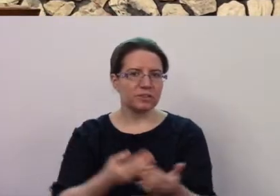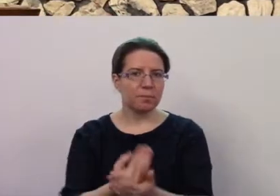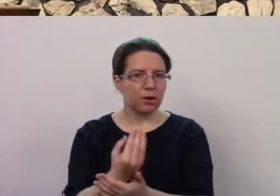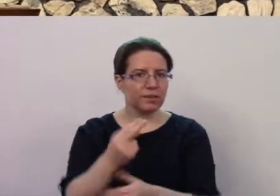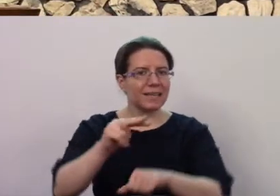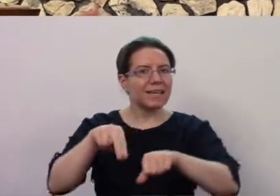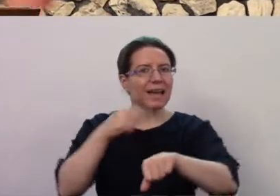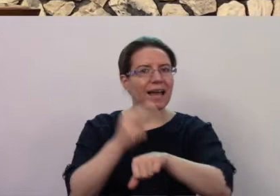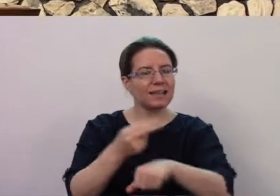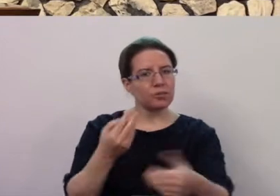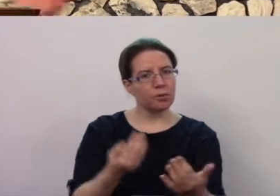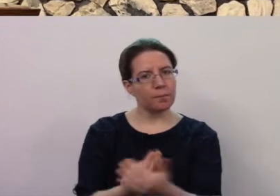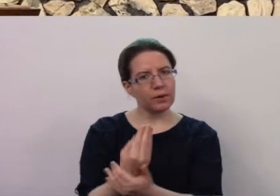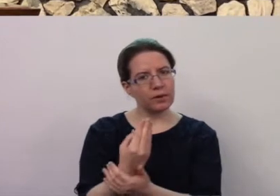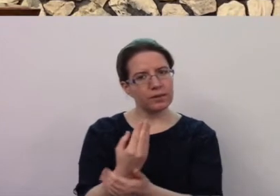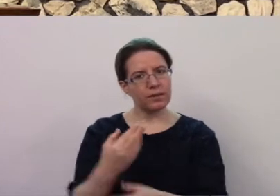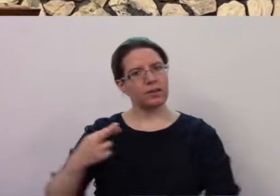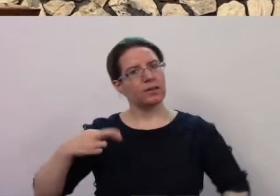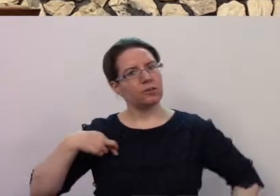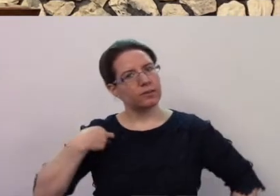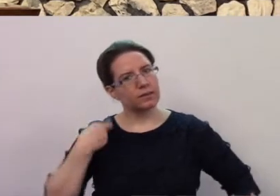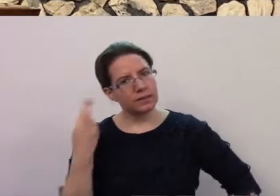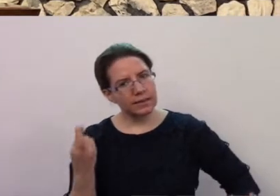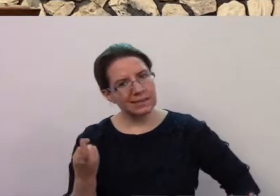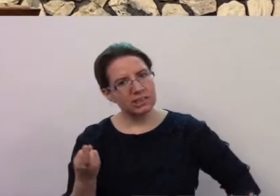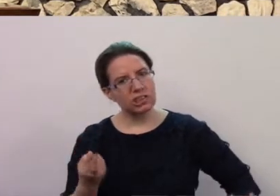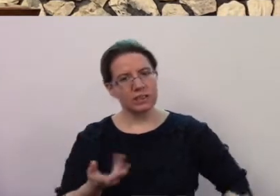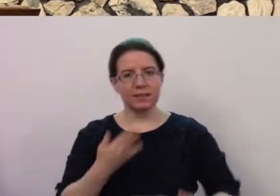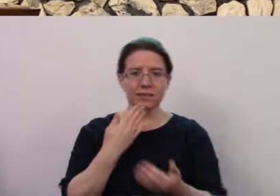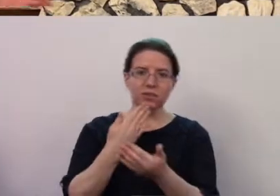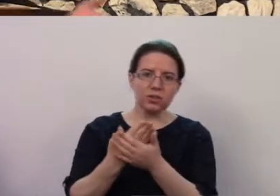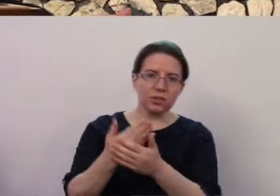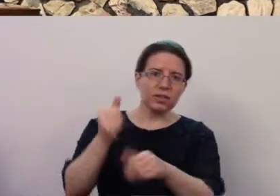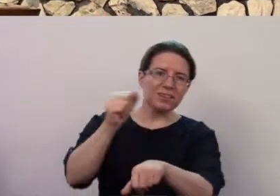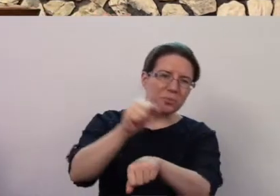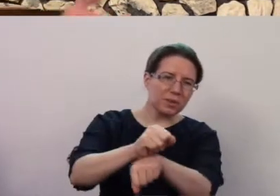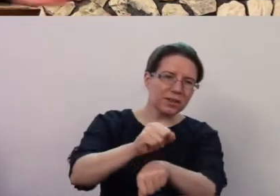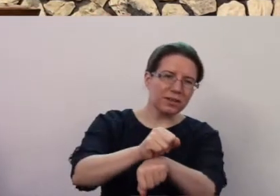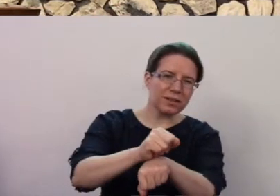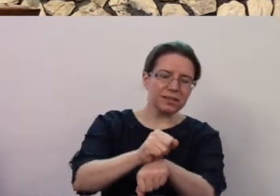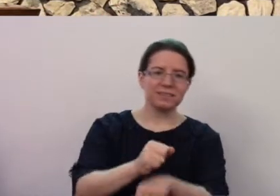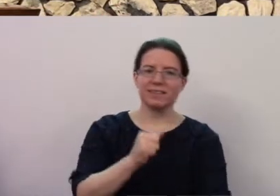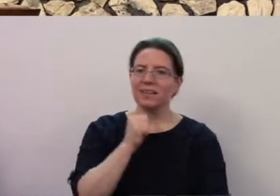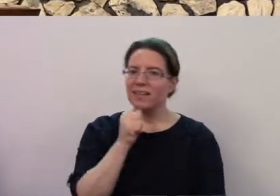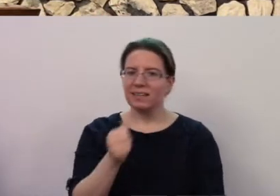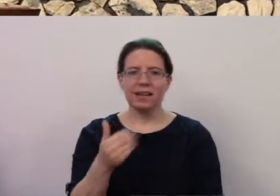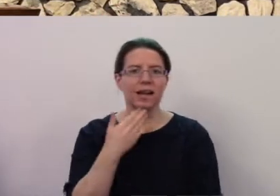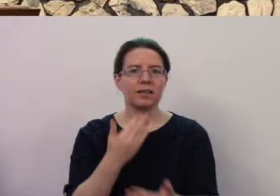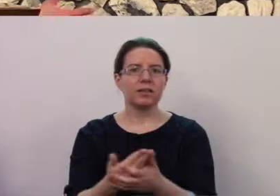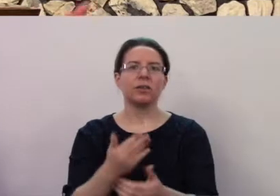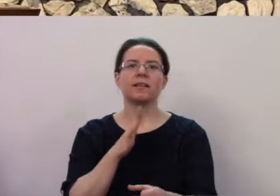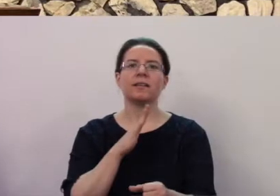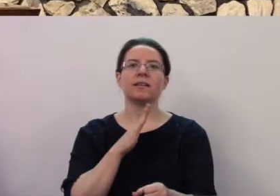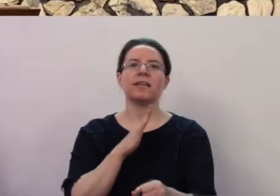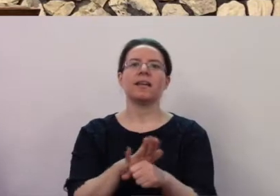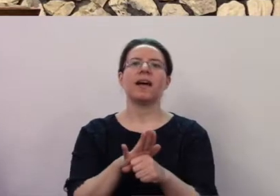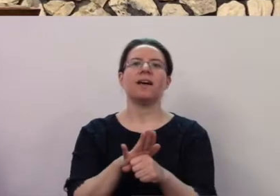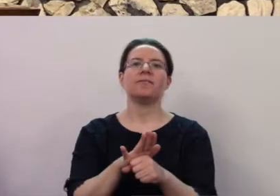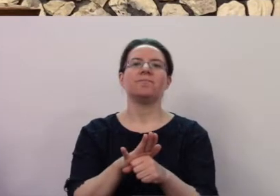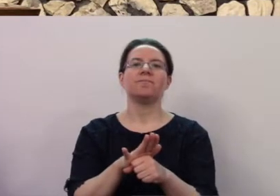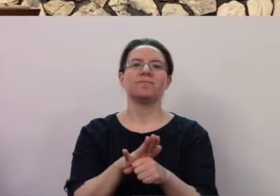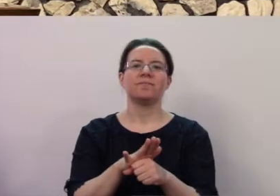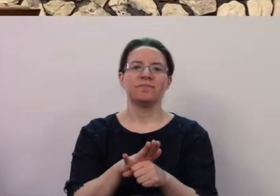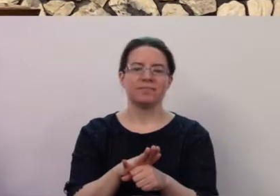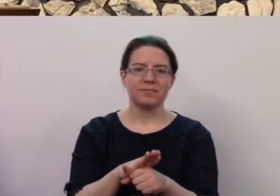sufficient. It didn't matter, Nicodemus. All of your religiosity, all of your good works, those are